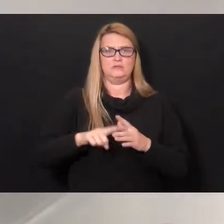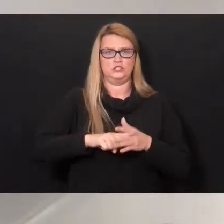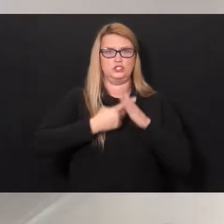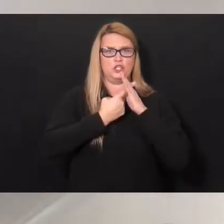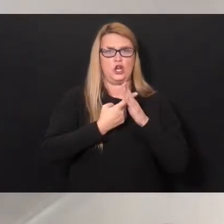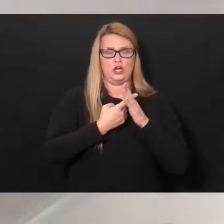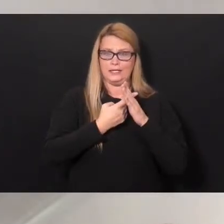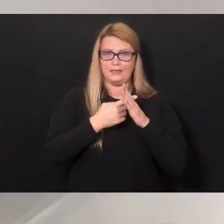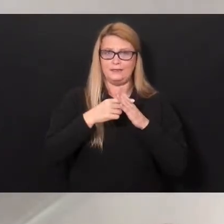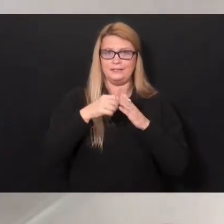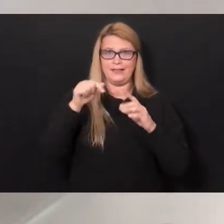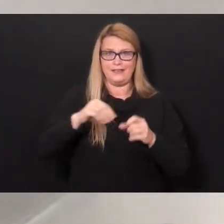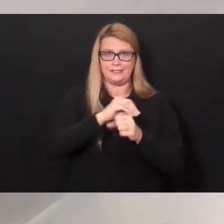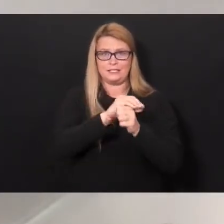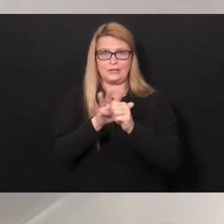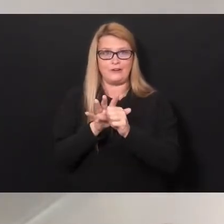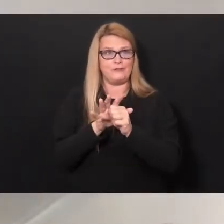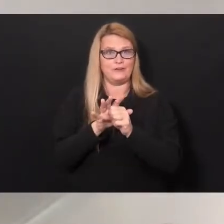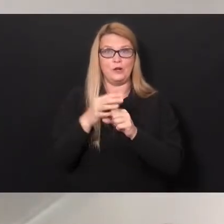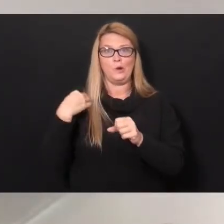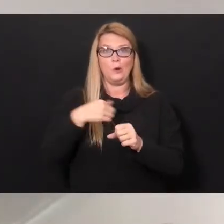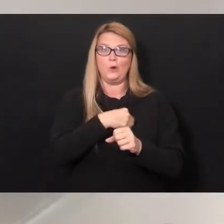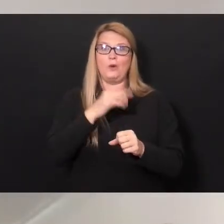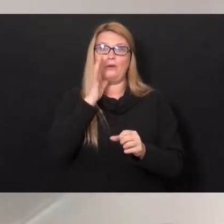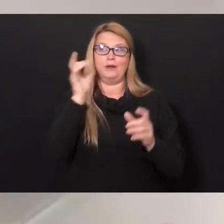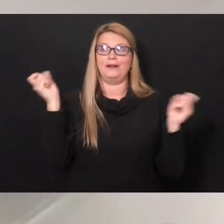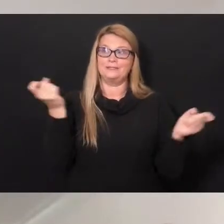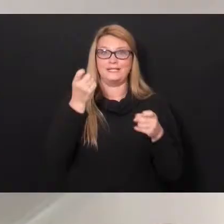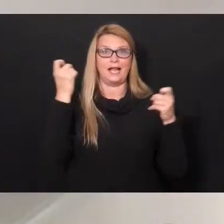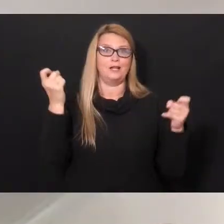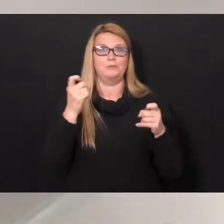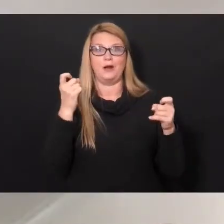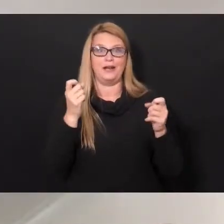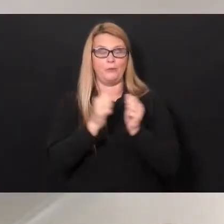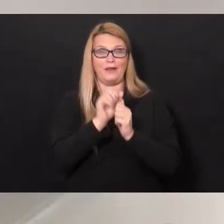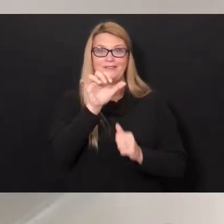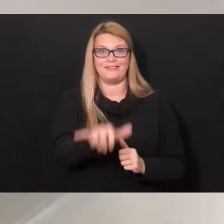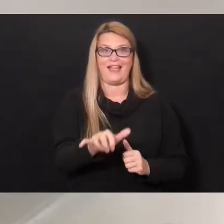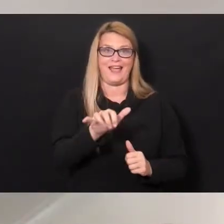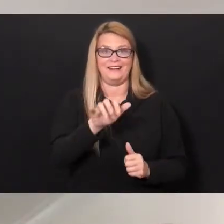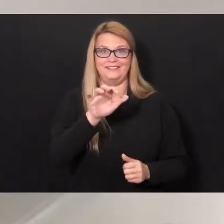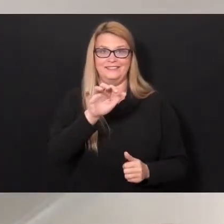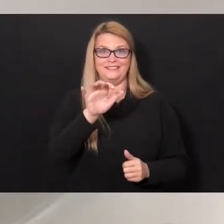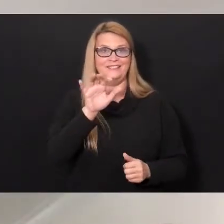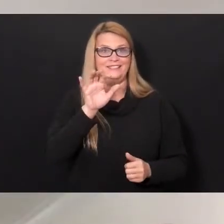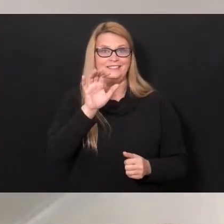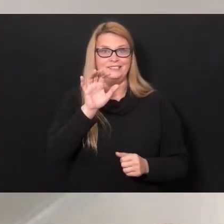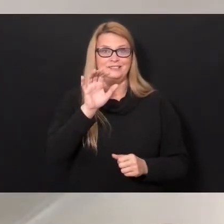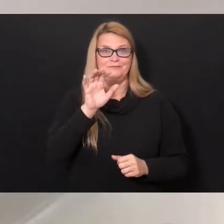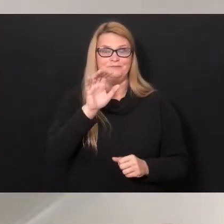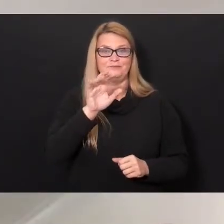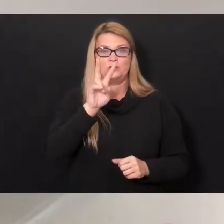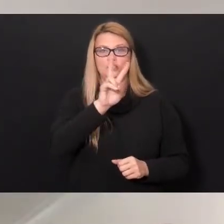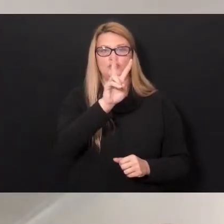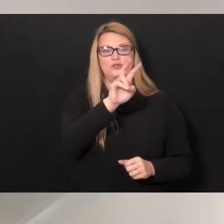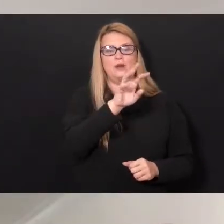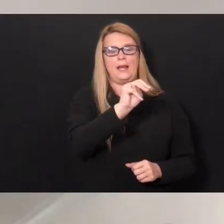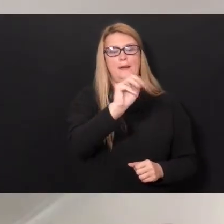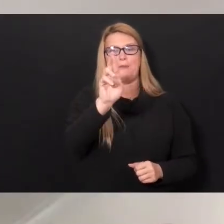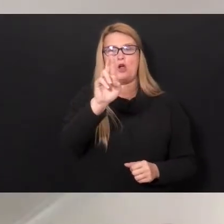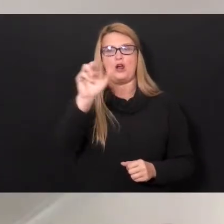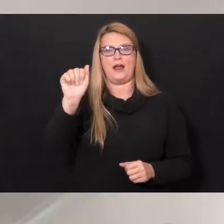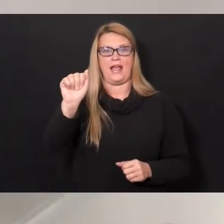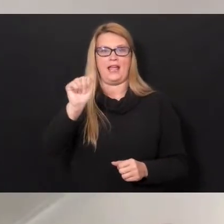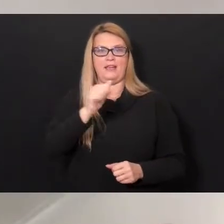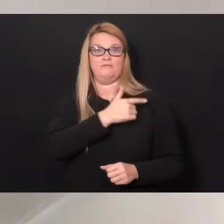an amazing single. We would have celebrated left and right. The two mRNA vaccines, Pfizer